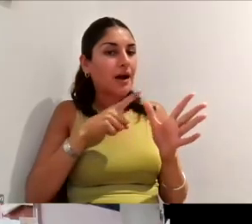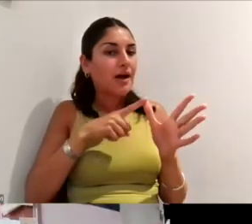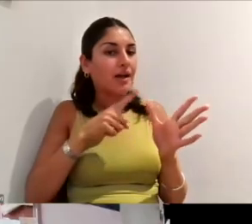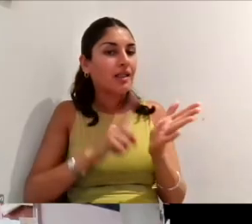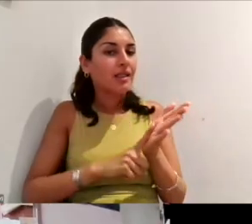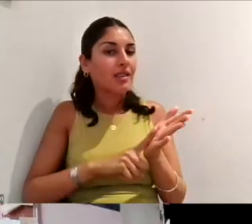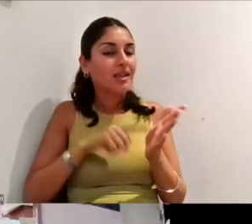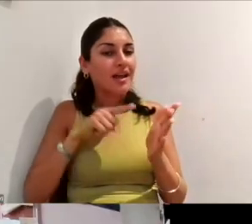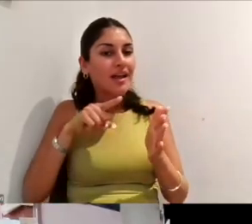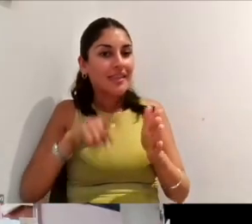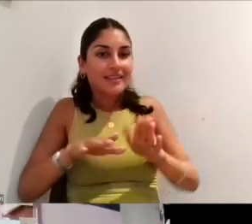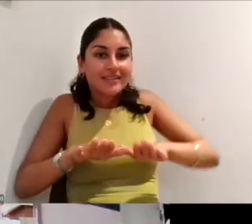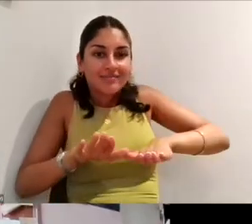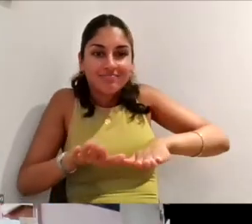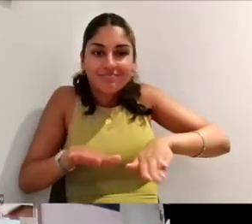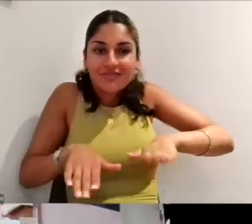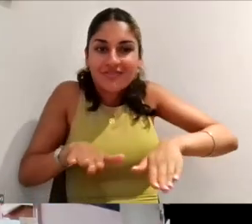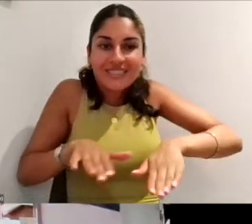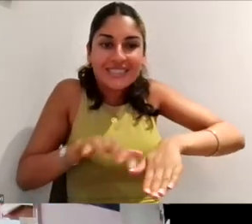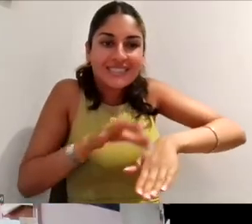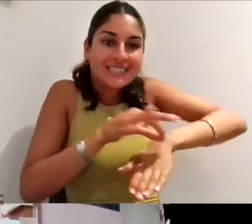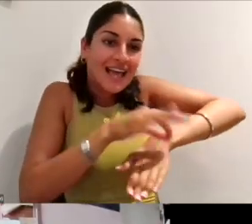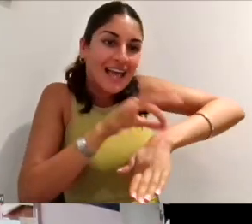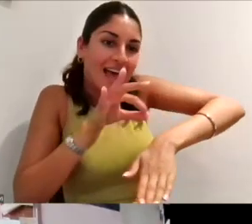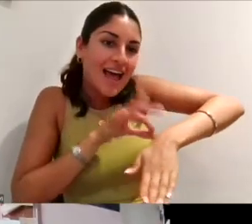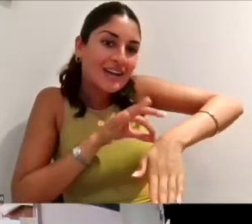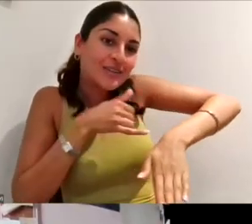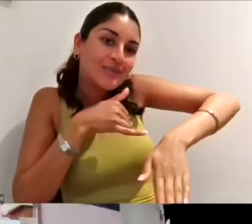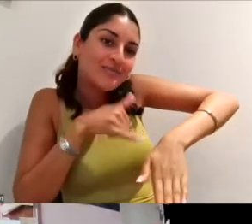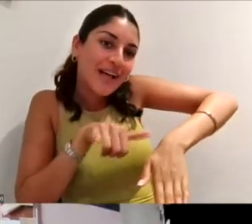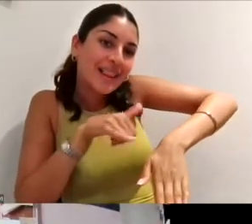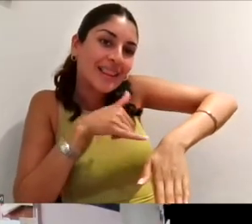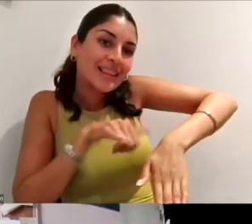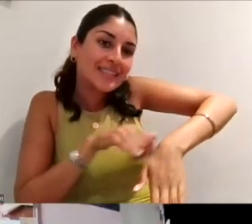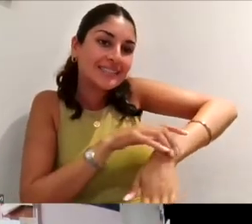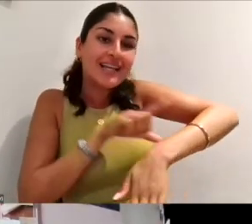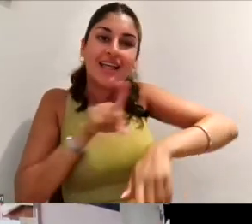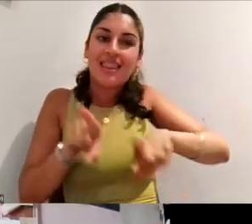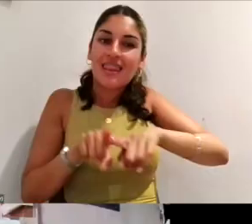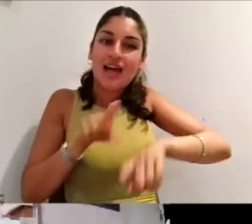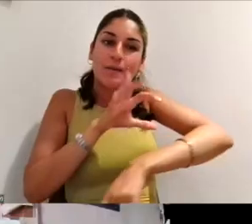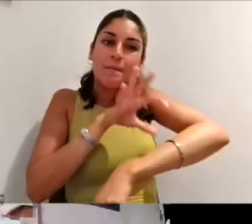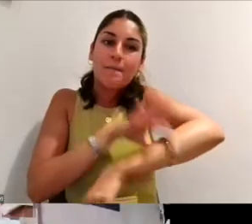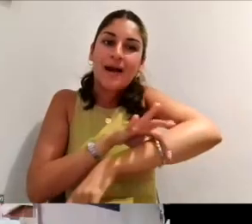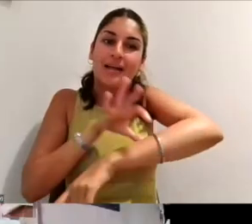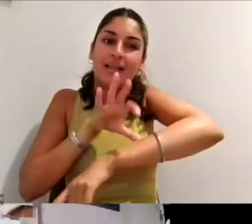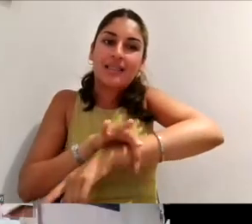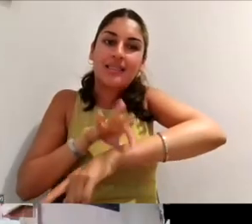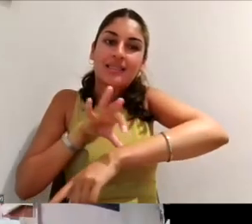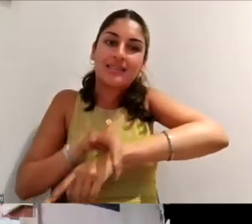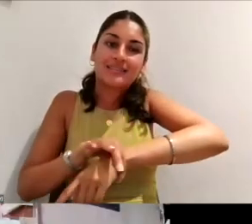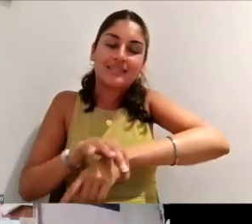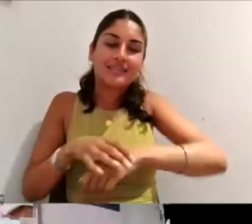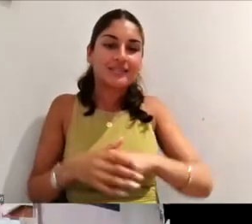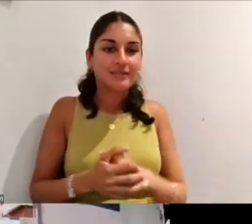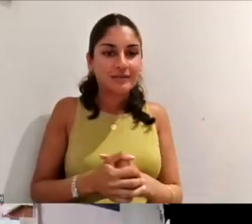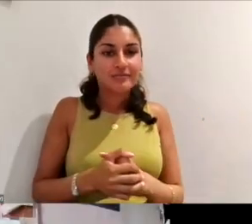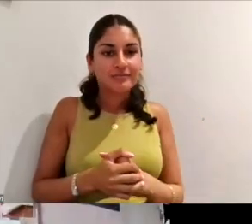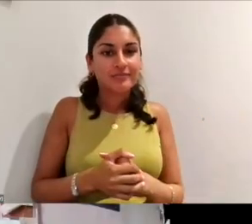These tempting ankle dolls, like the bangles on my arm, like